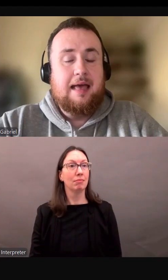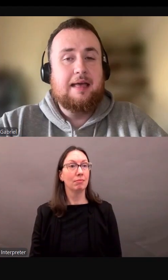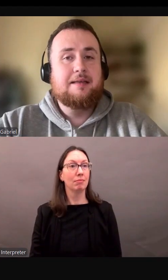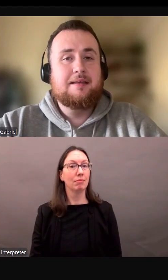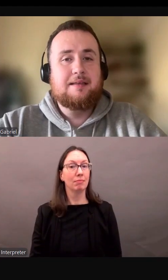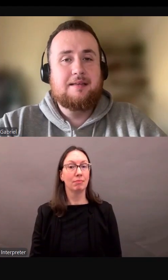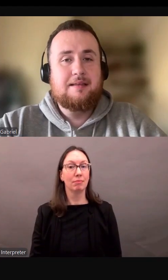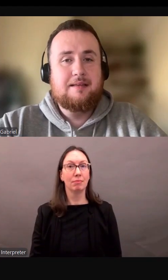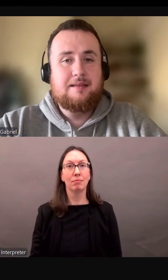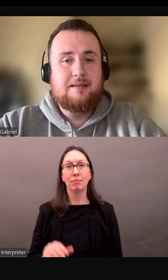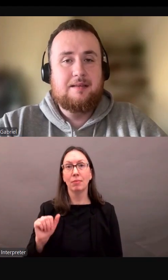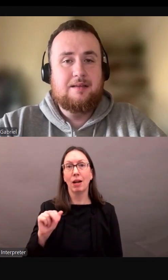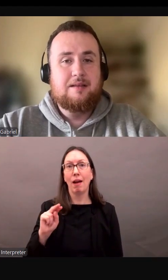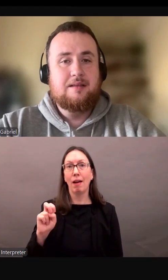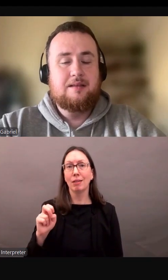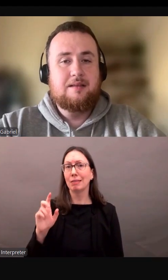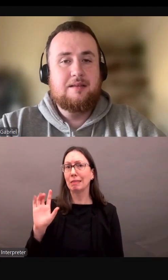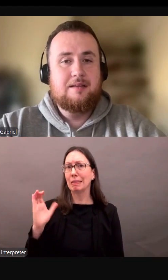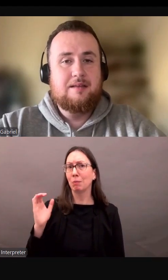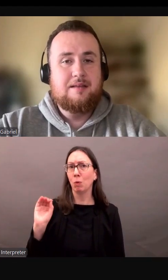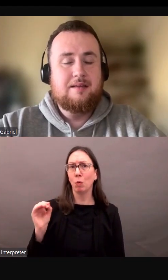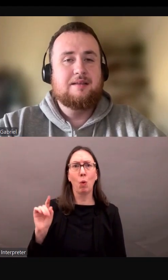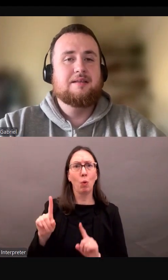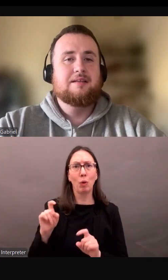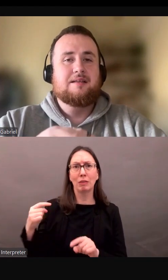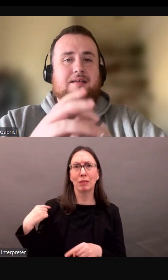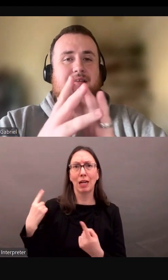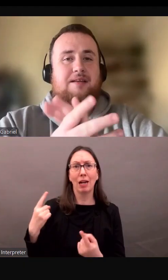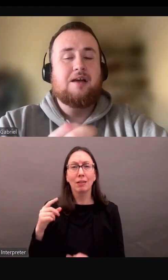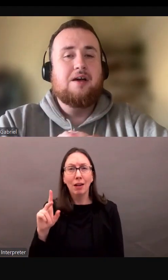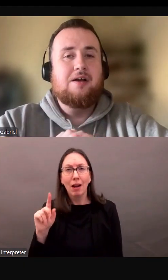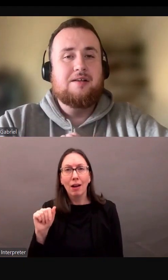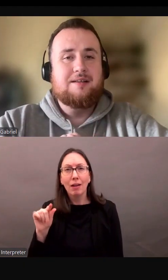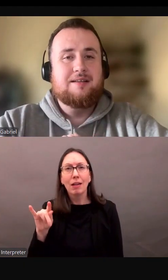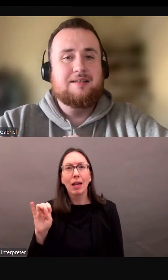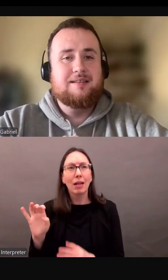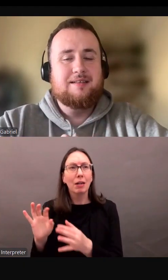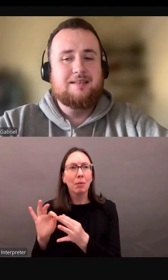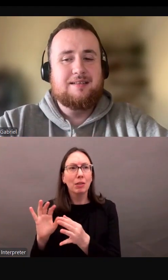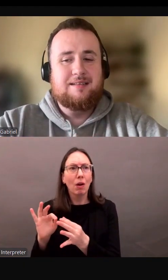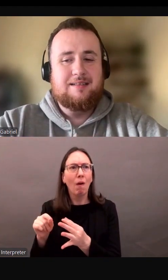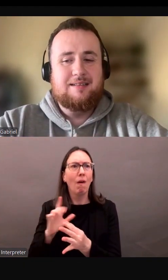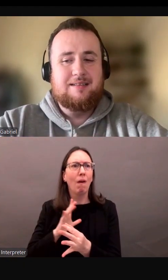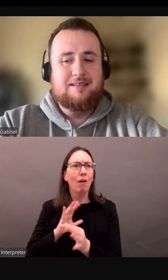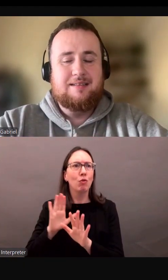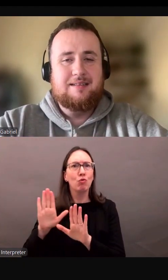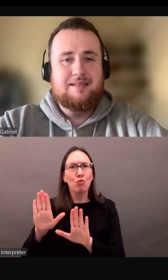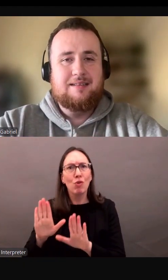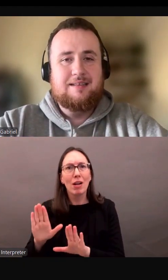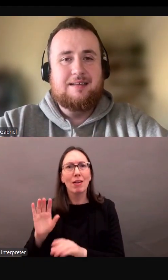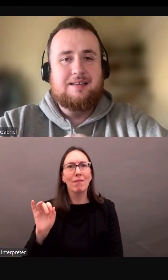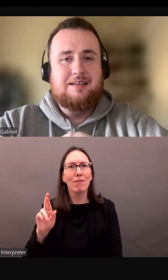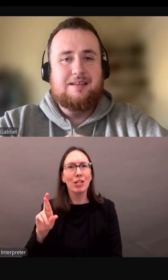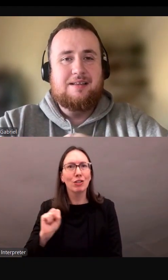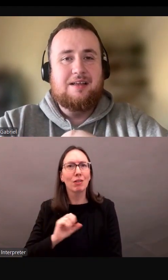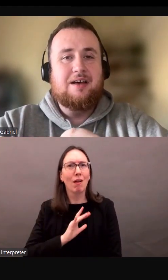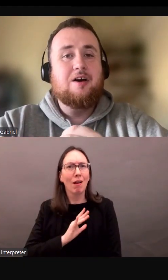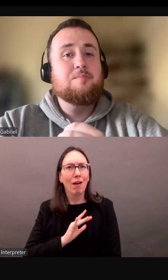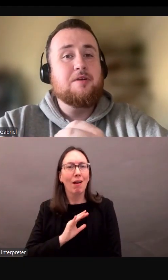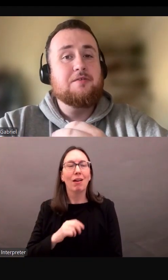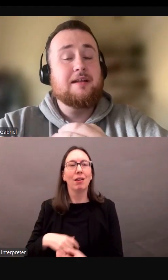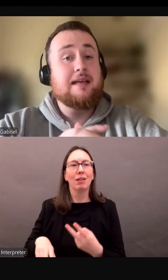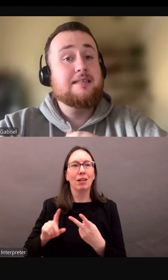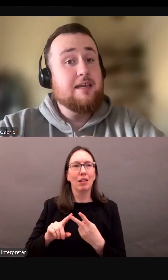don't see any yet. Just Katie said these are great features, and Brenna figured out how to connect it to her Google account. So,